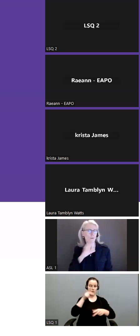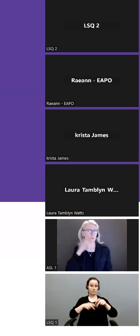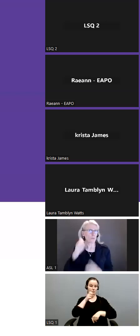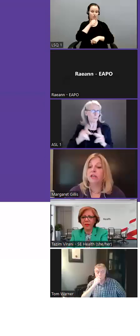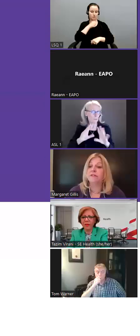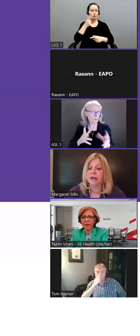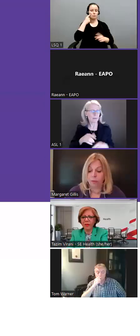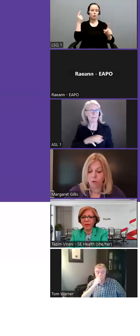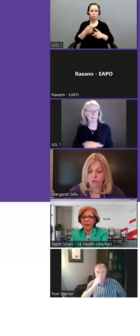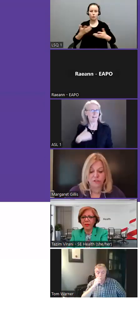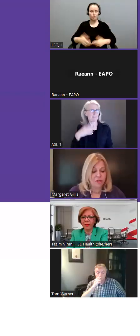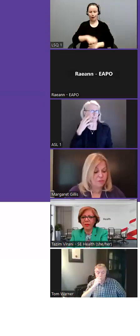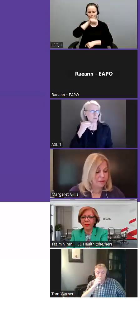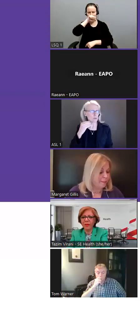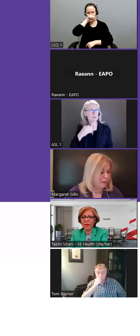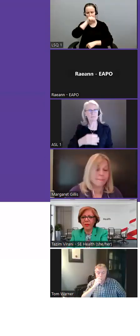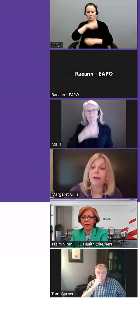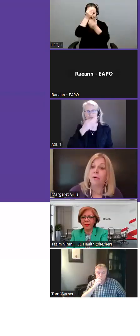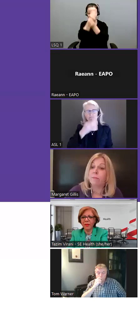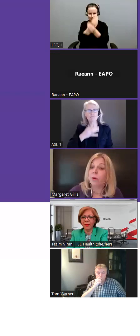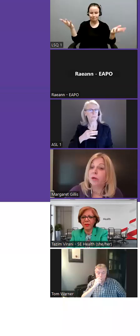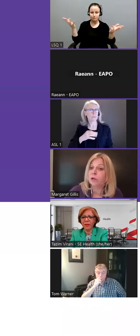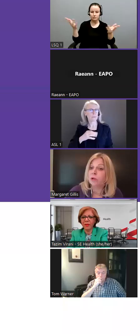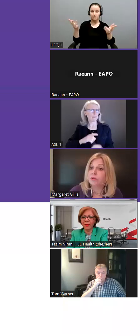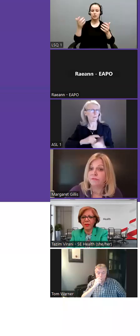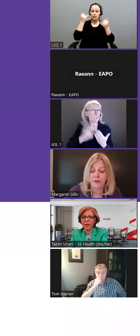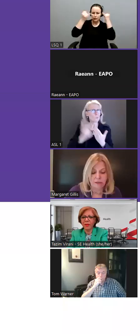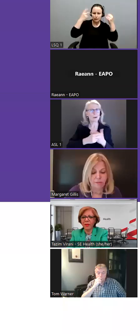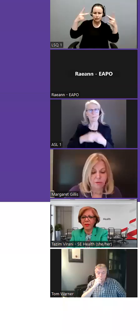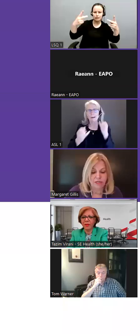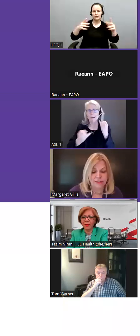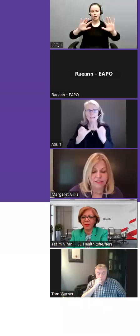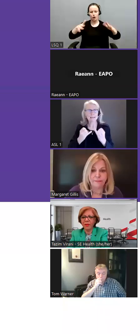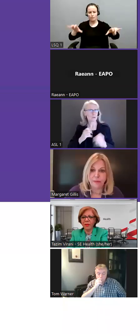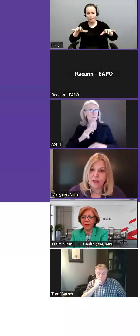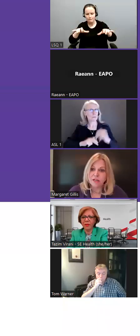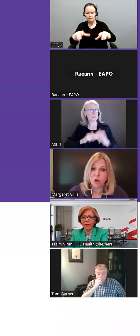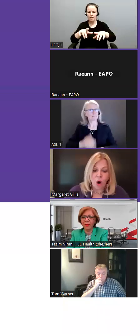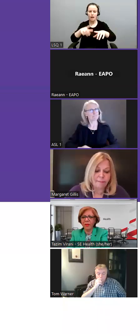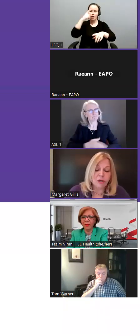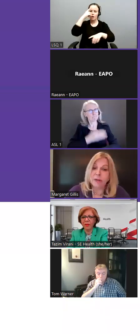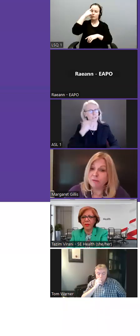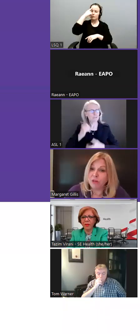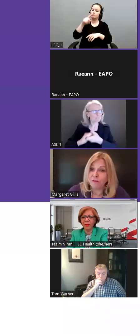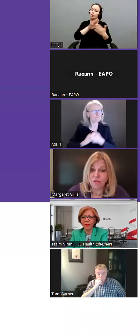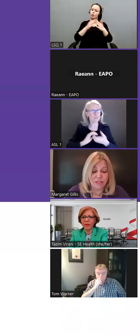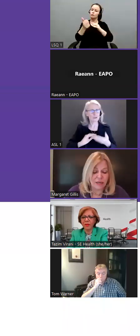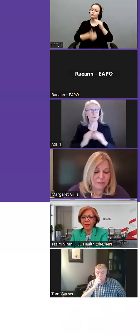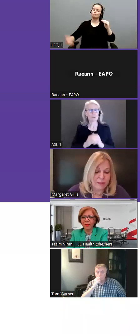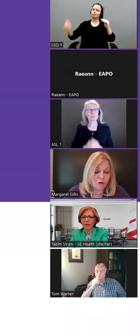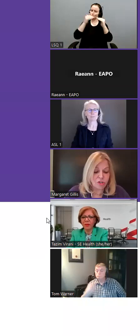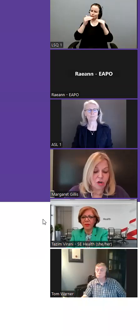well as initiatives and approaches to build better and more inclusive communities. So I'm going to begin with our